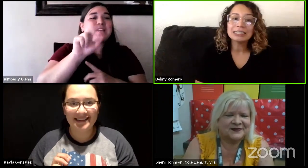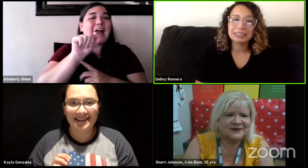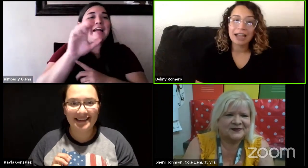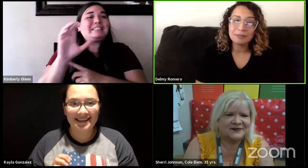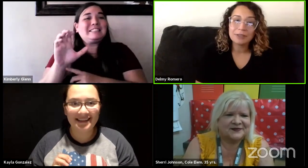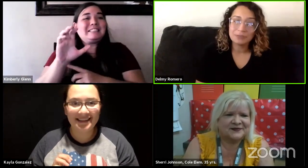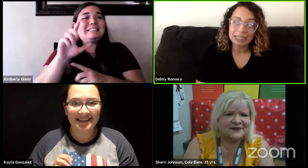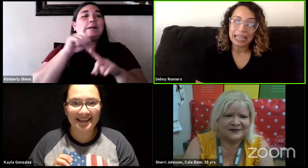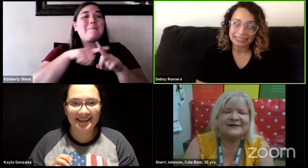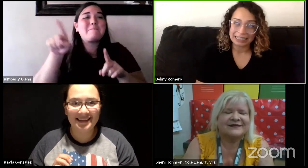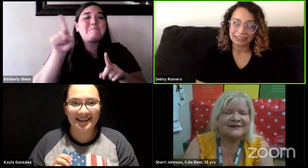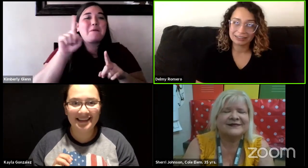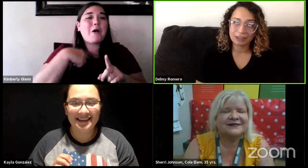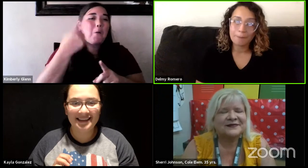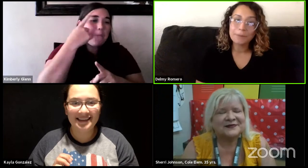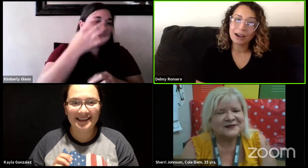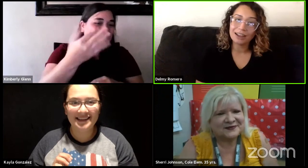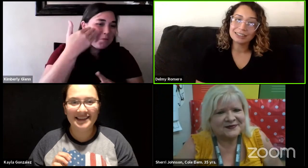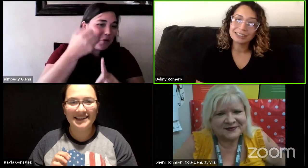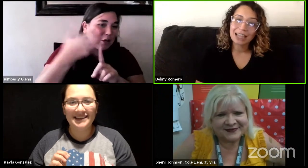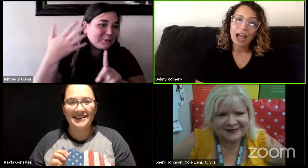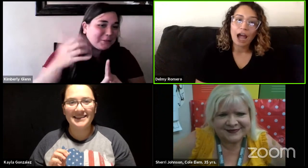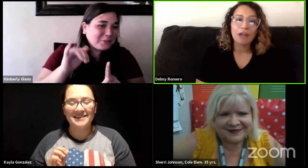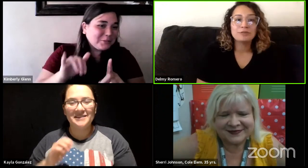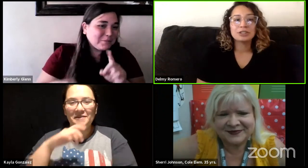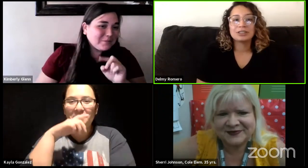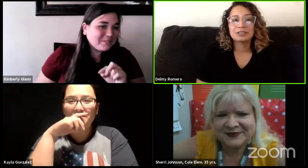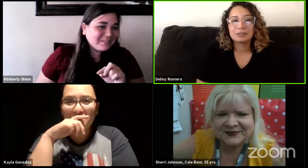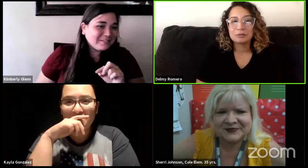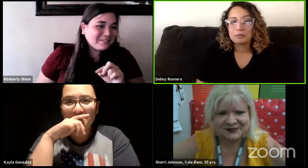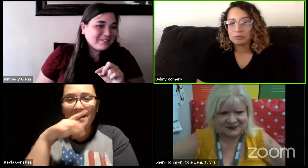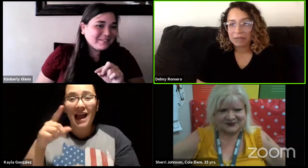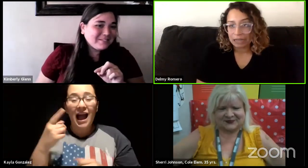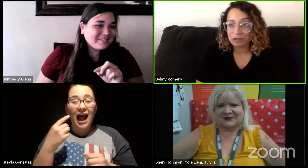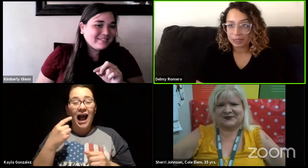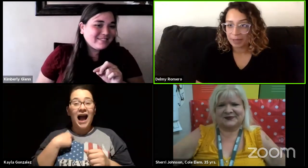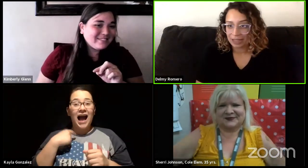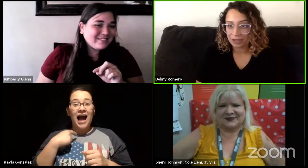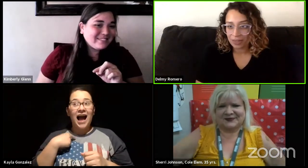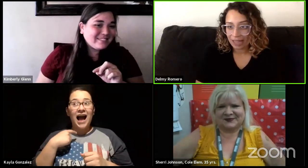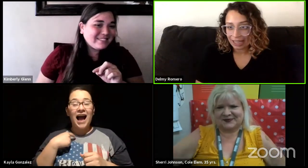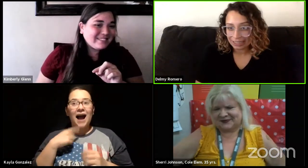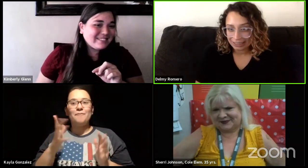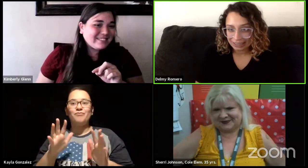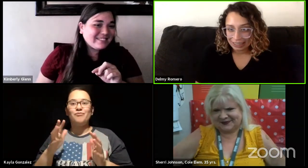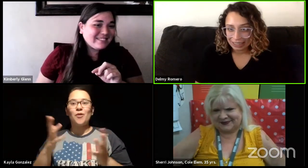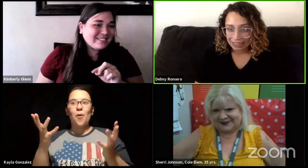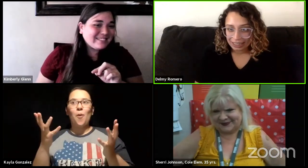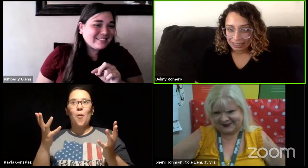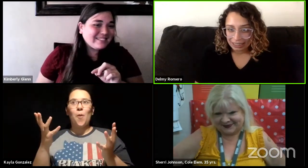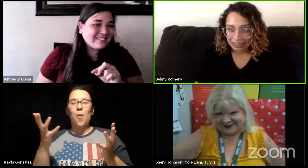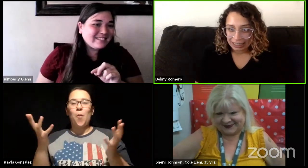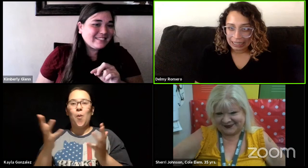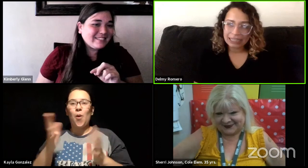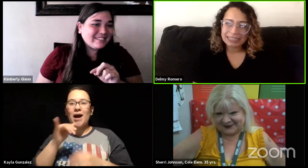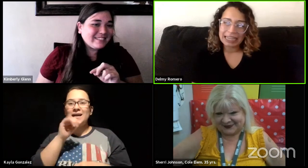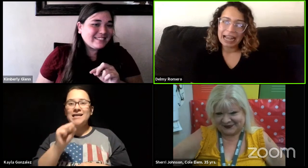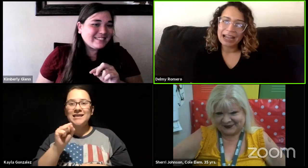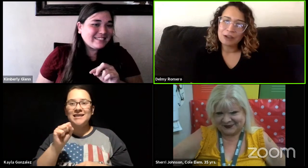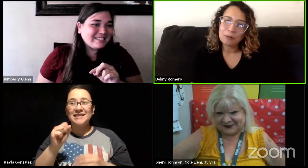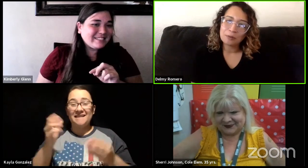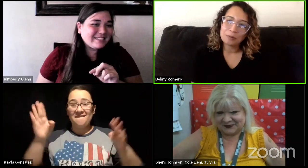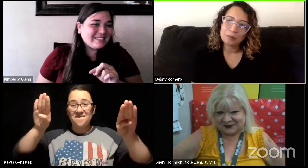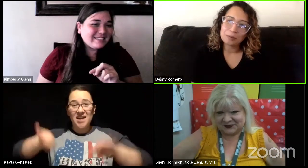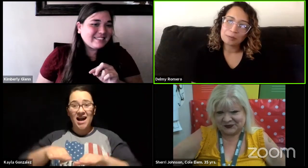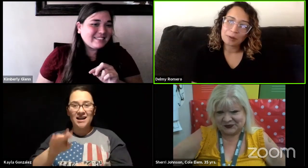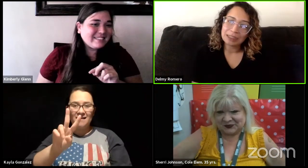I'll accept VAC, but can you expand on that? And Kayla's saying,